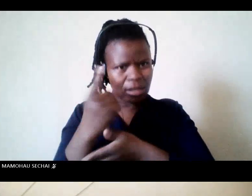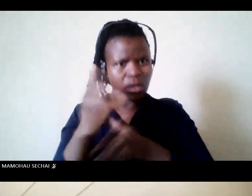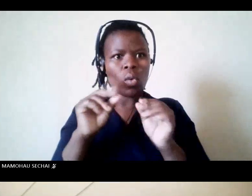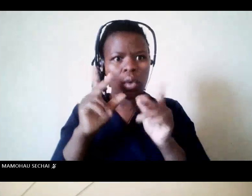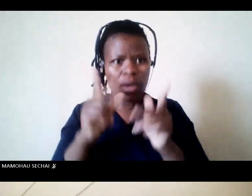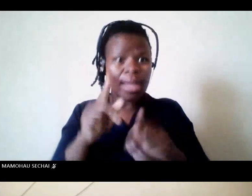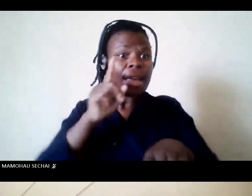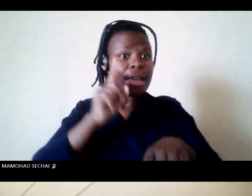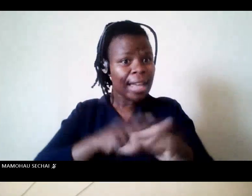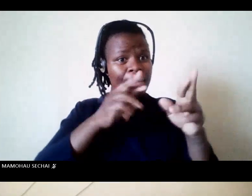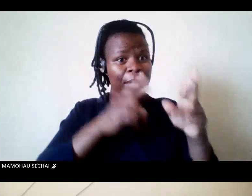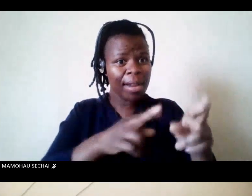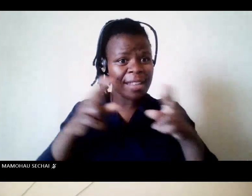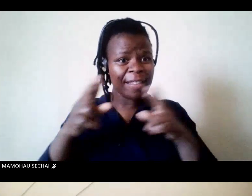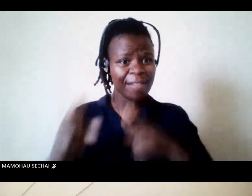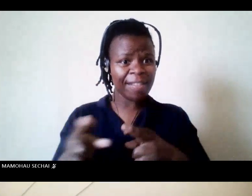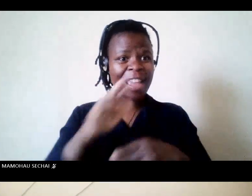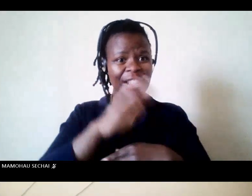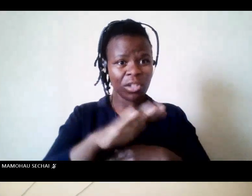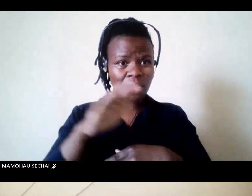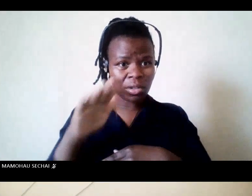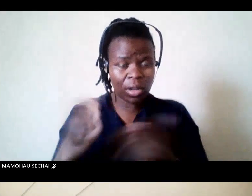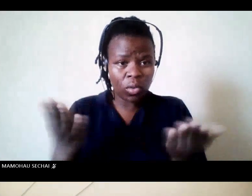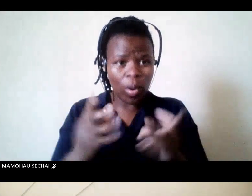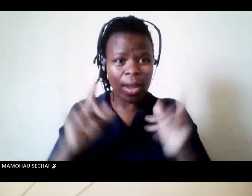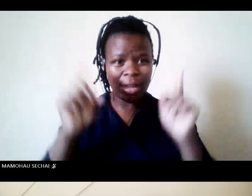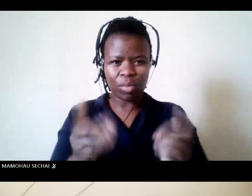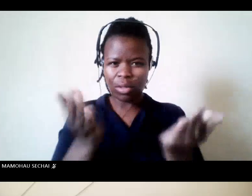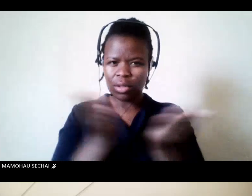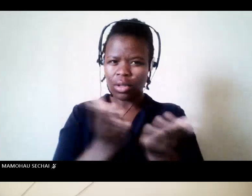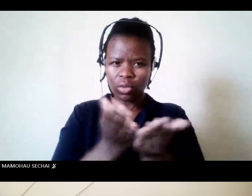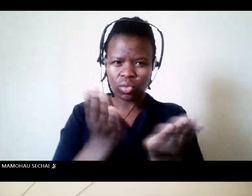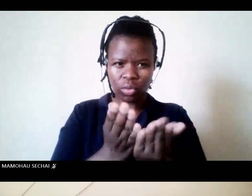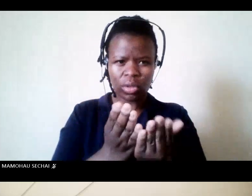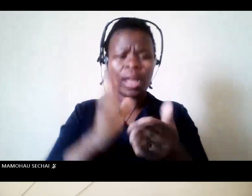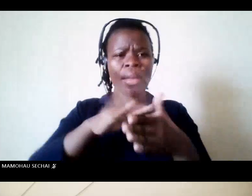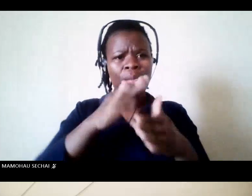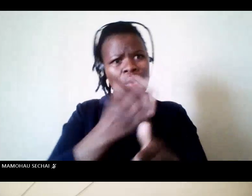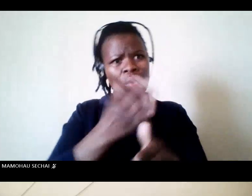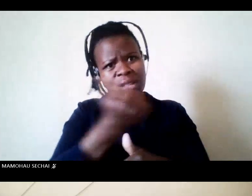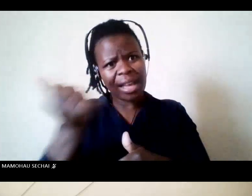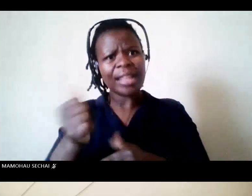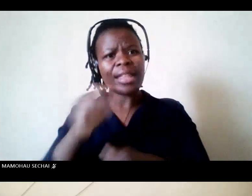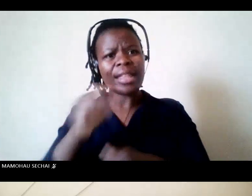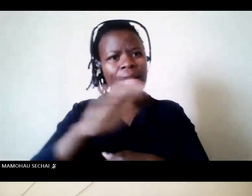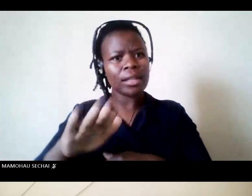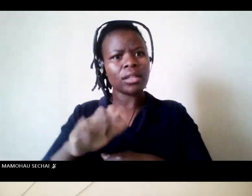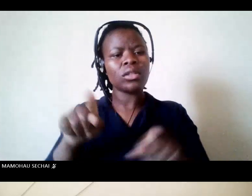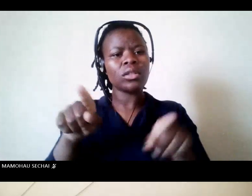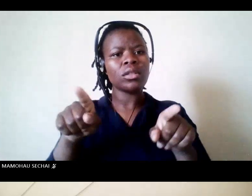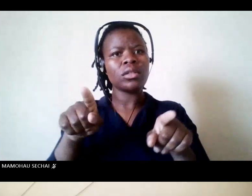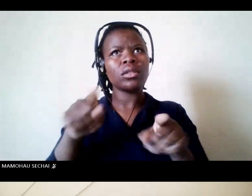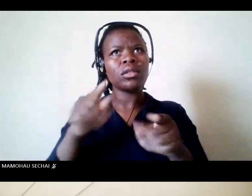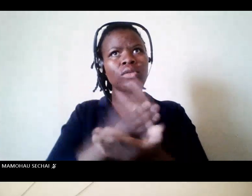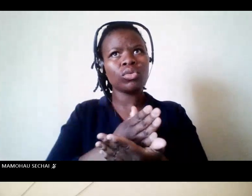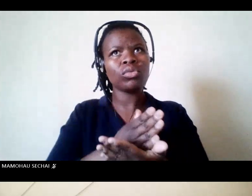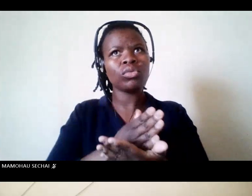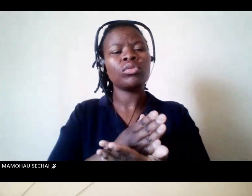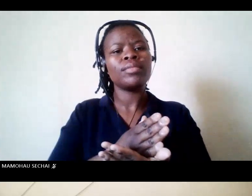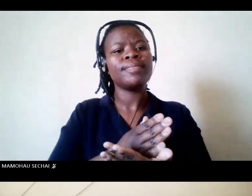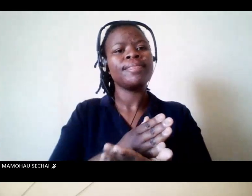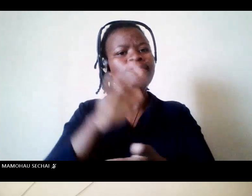refer children to the special schools. Because some of these kids, it's sort of, if the child has got a